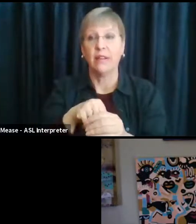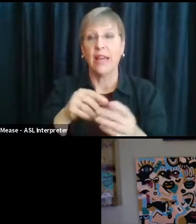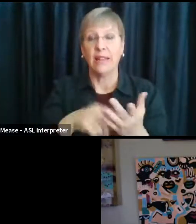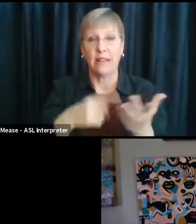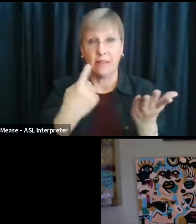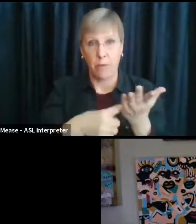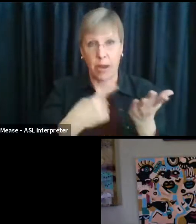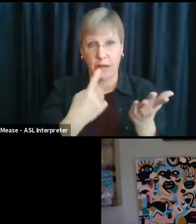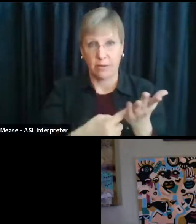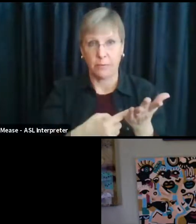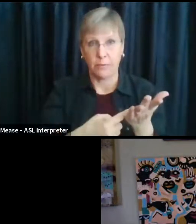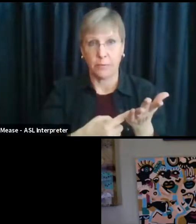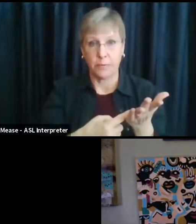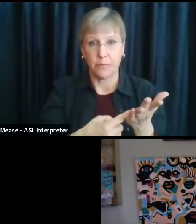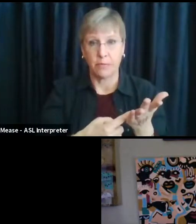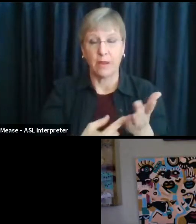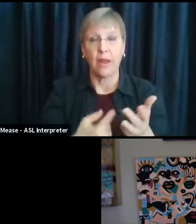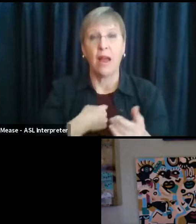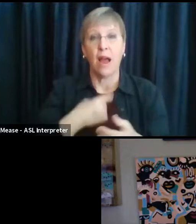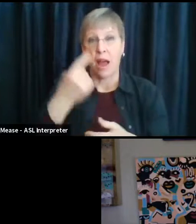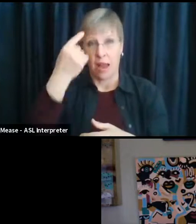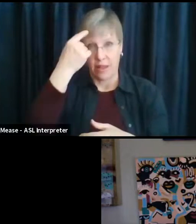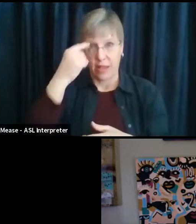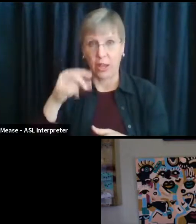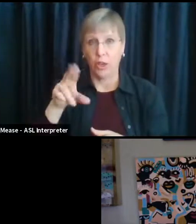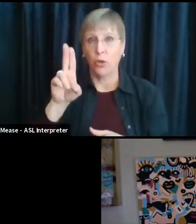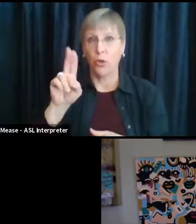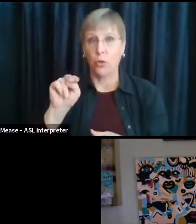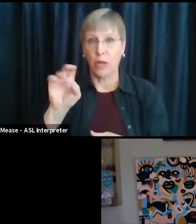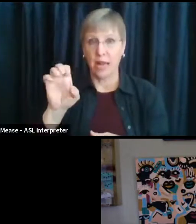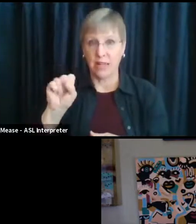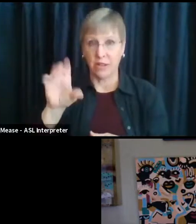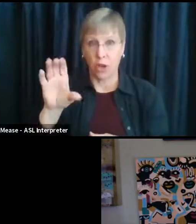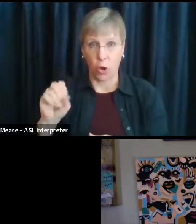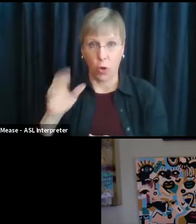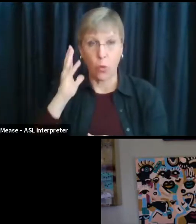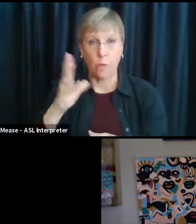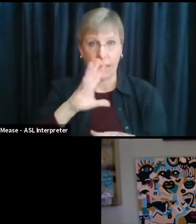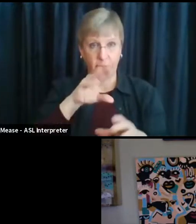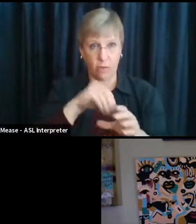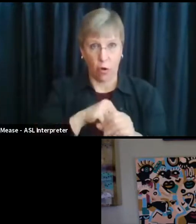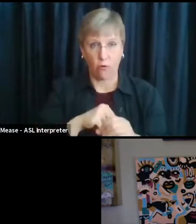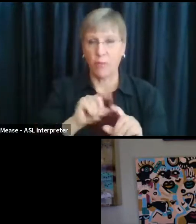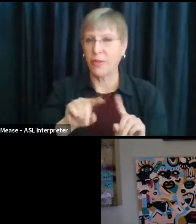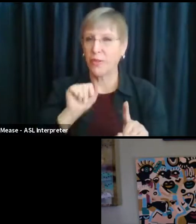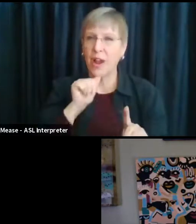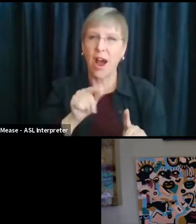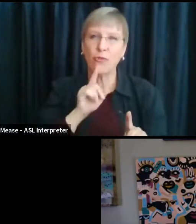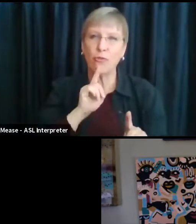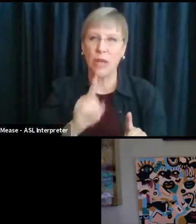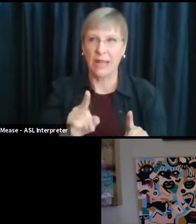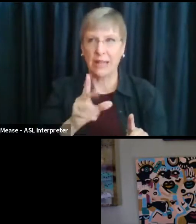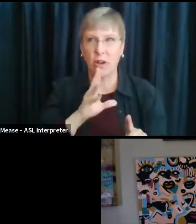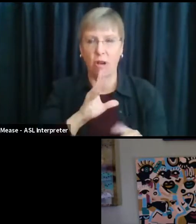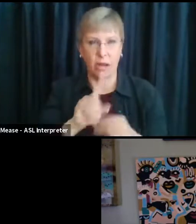debate. I think UNESCO would have a role to play, but they are not really speaking about